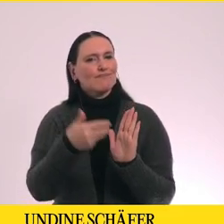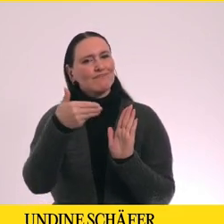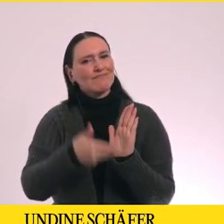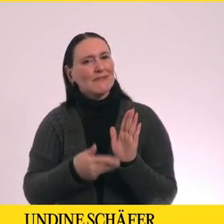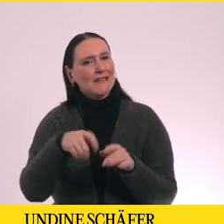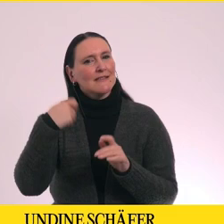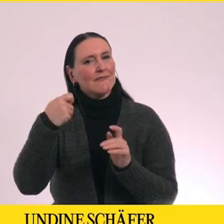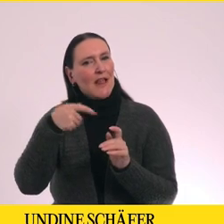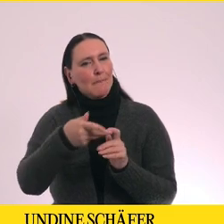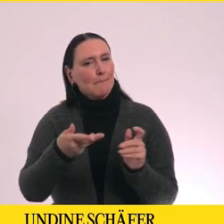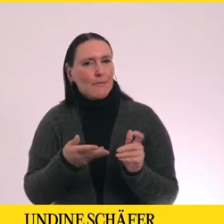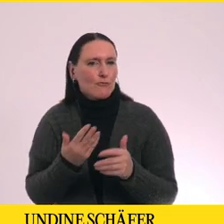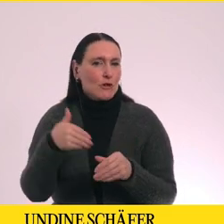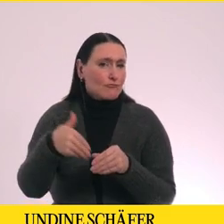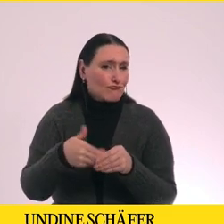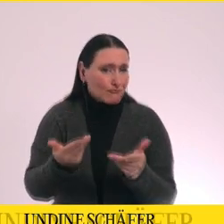Well,